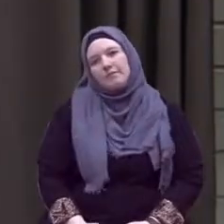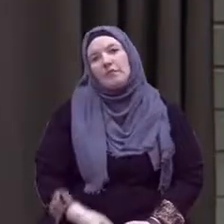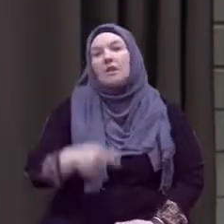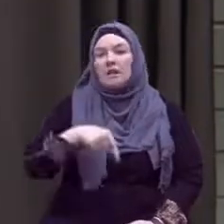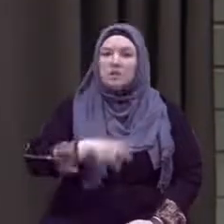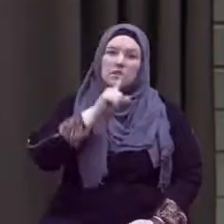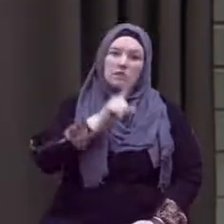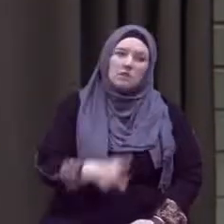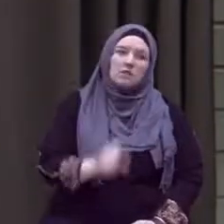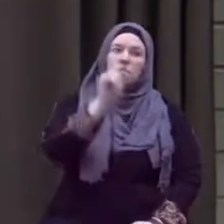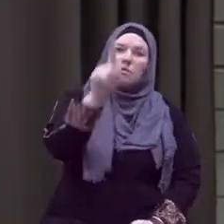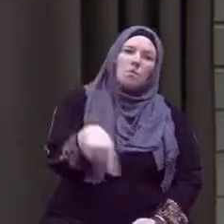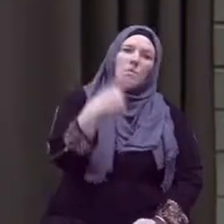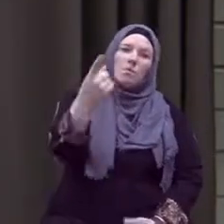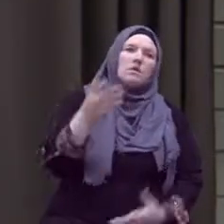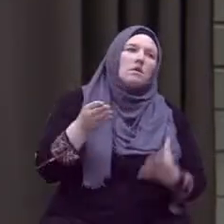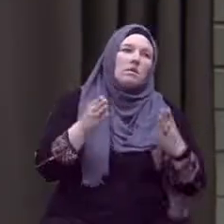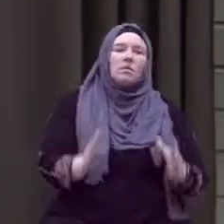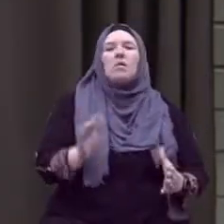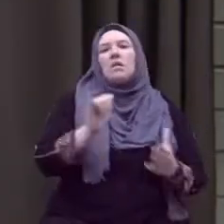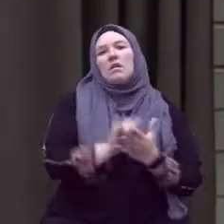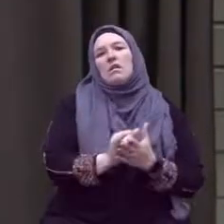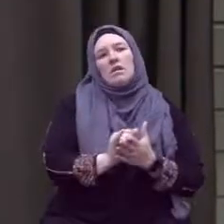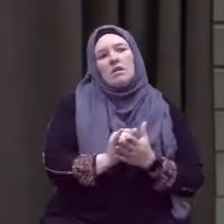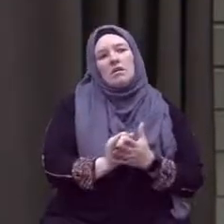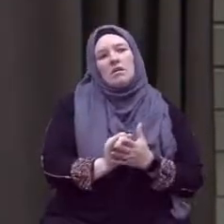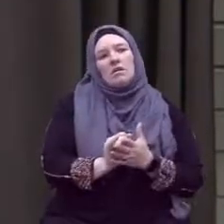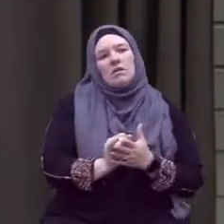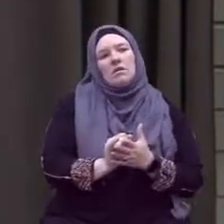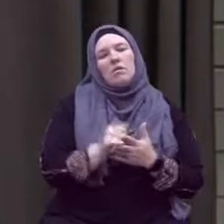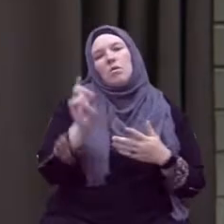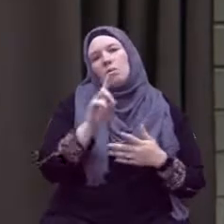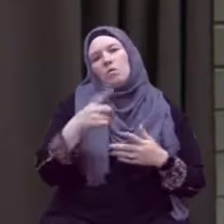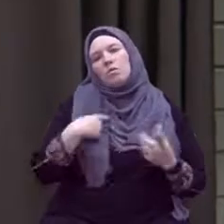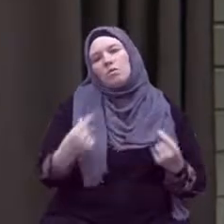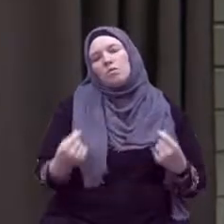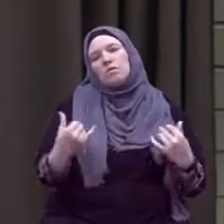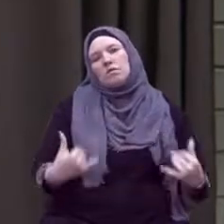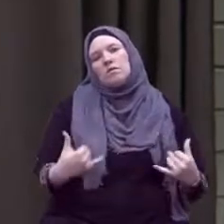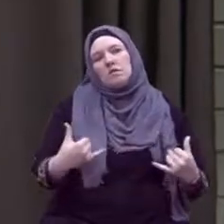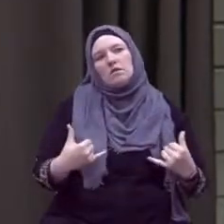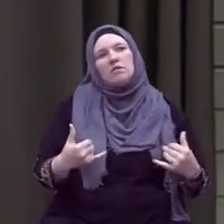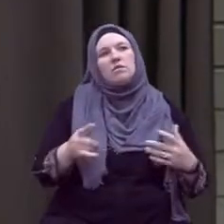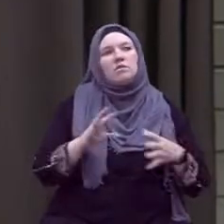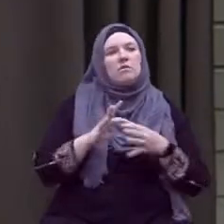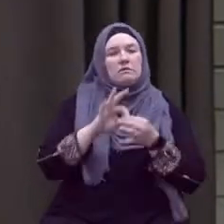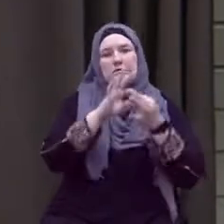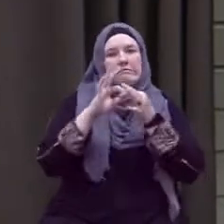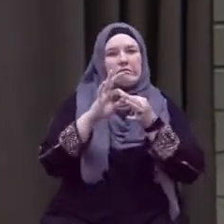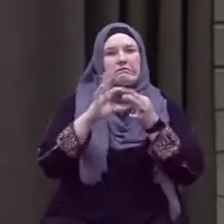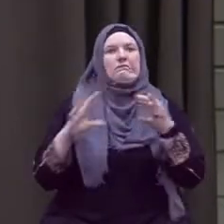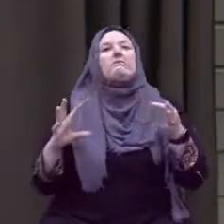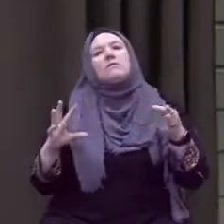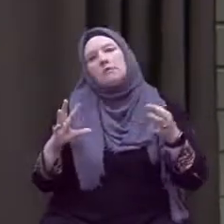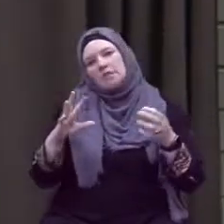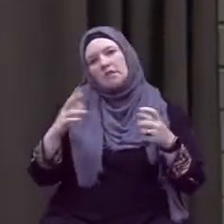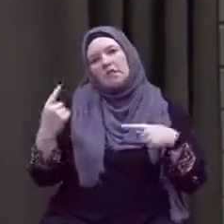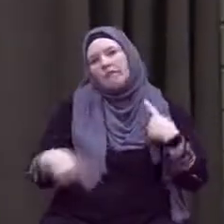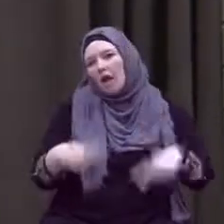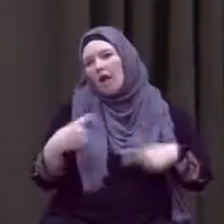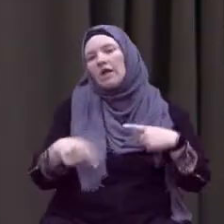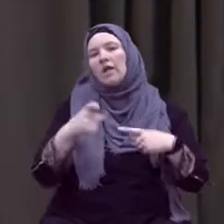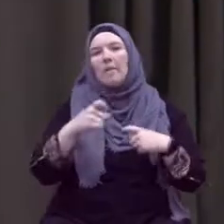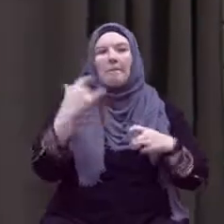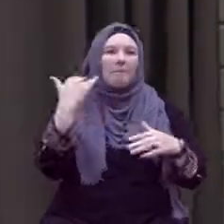This is the only way around where we are. The disunity, the fighting,